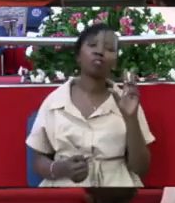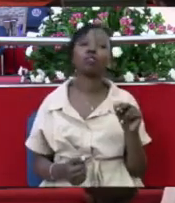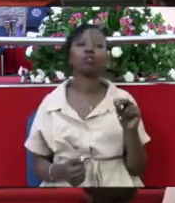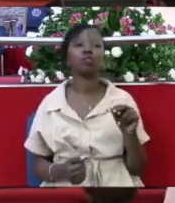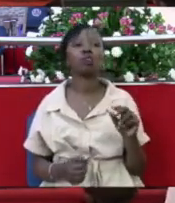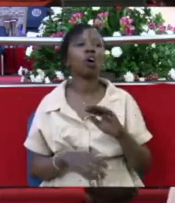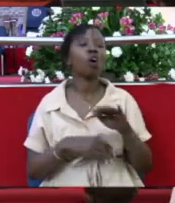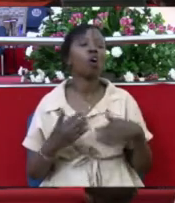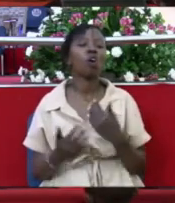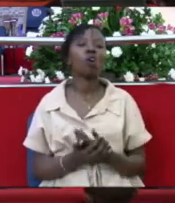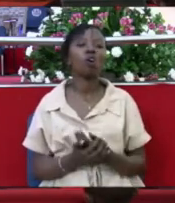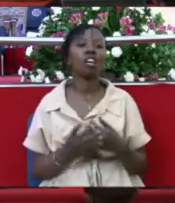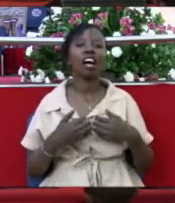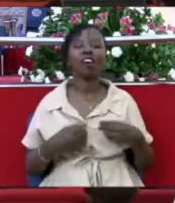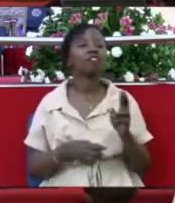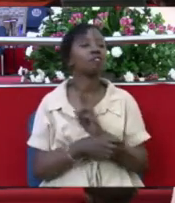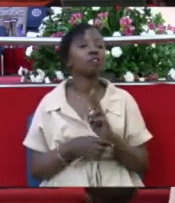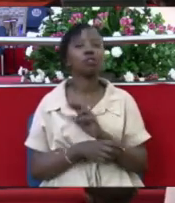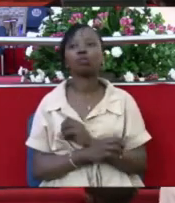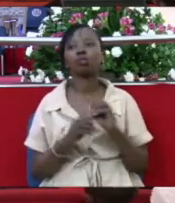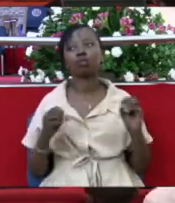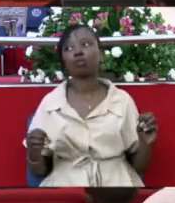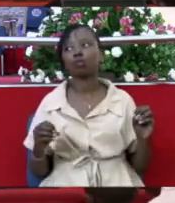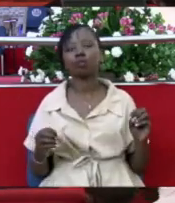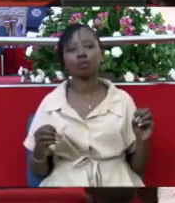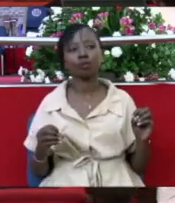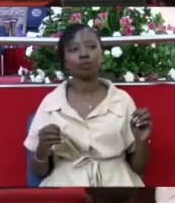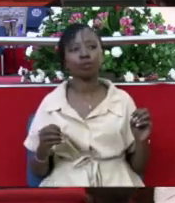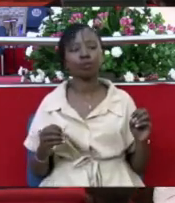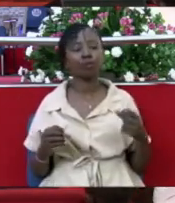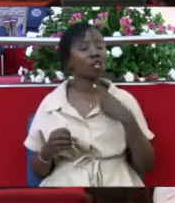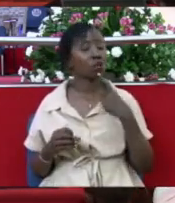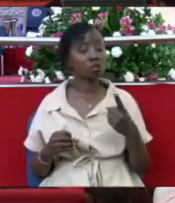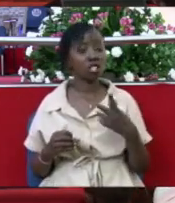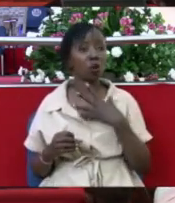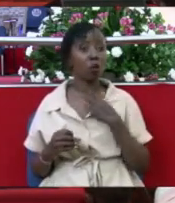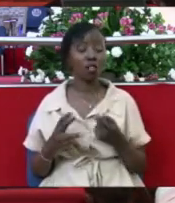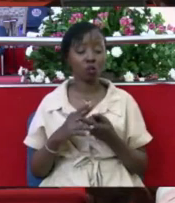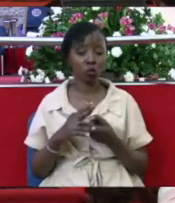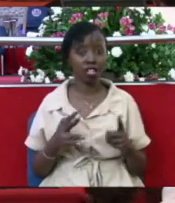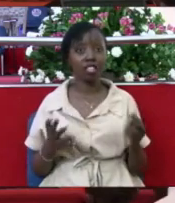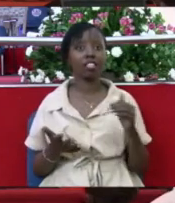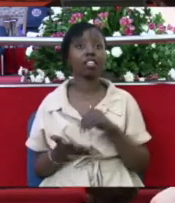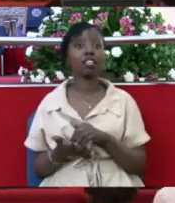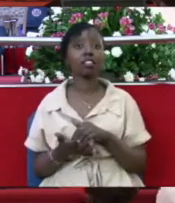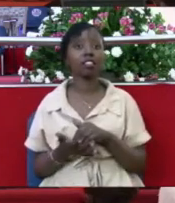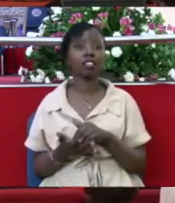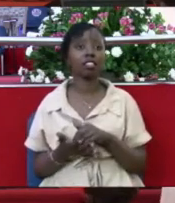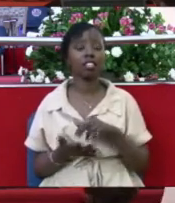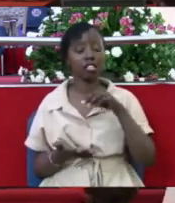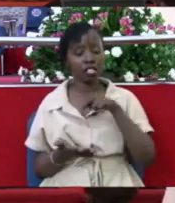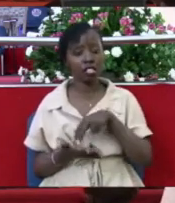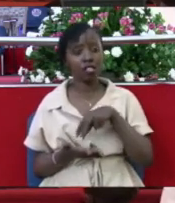Itakuwa bure. 5 more seconds. Sekunde zingine tano. You're saying you want to restart. Ungalipenda kuanza upya. Stand up on your